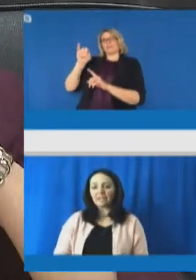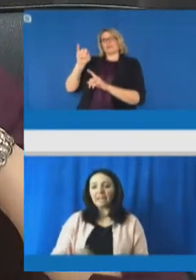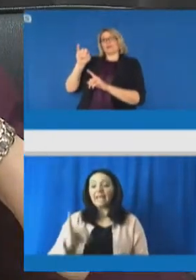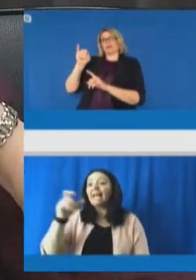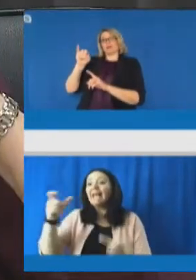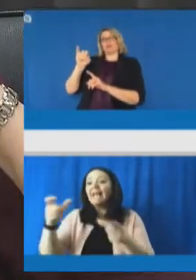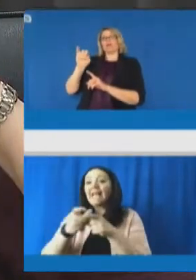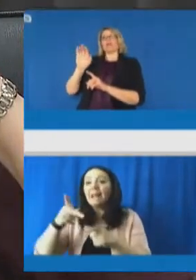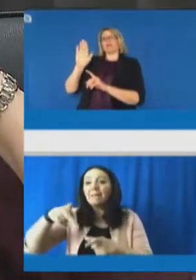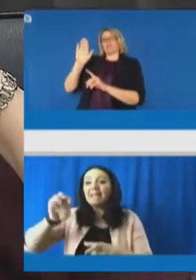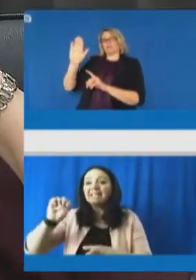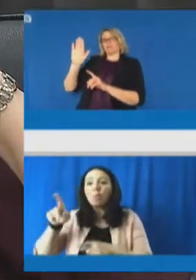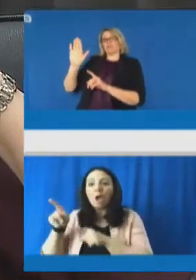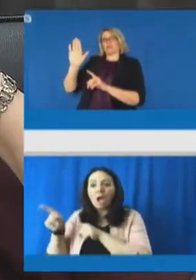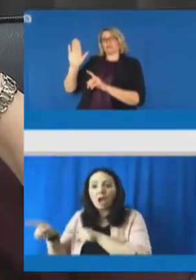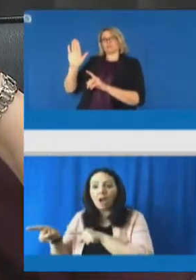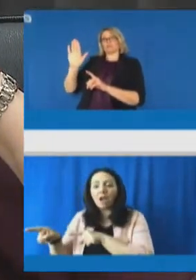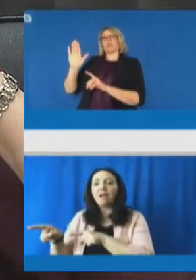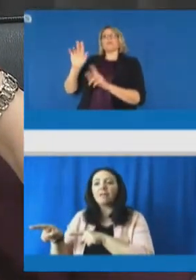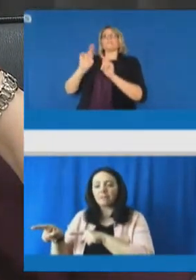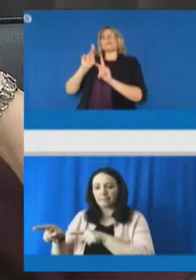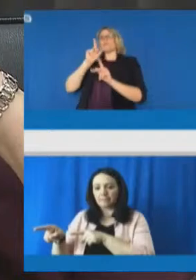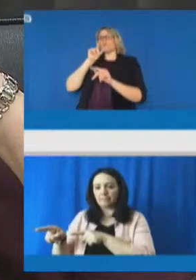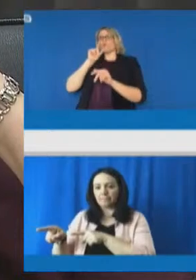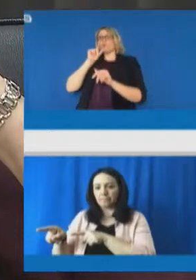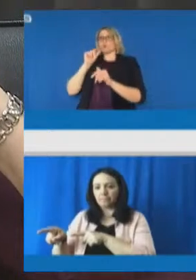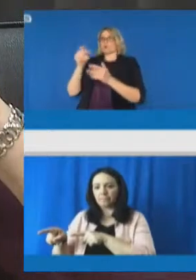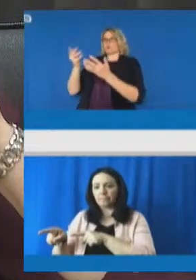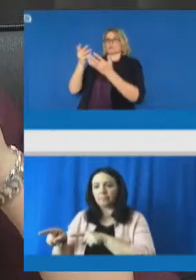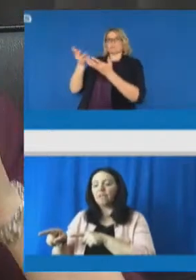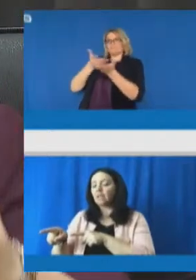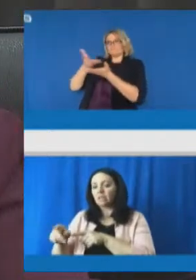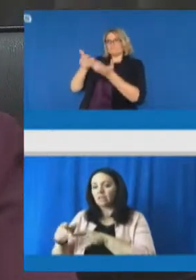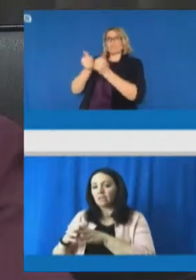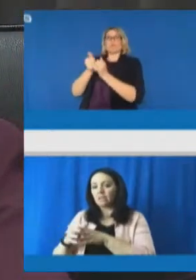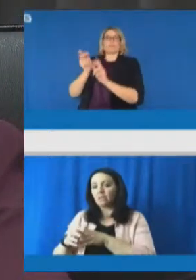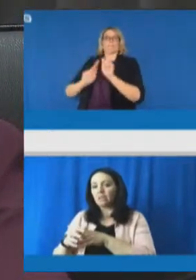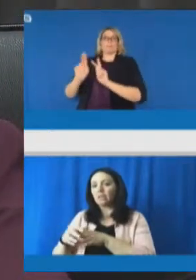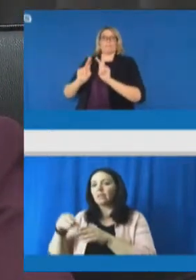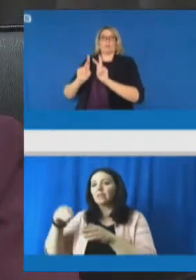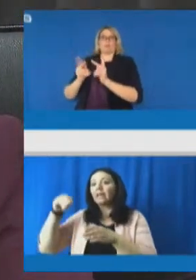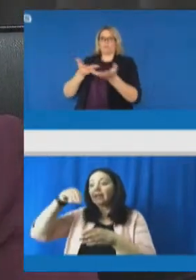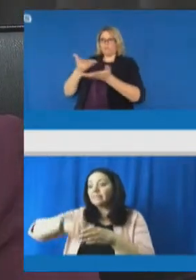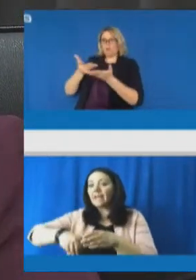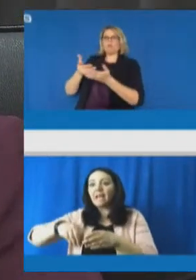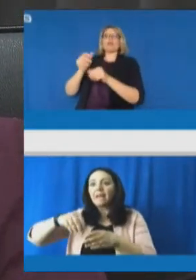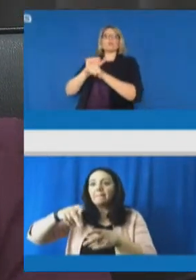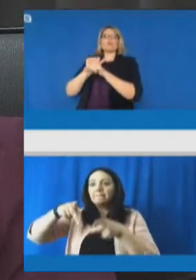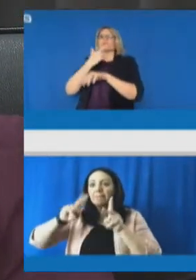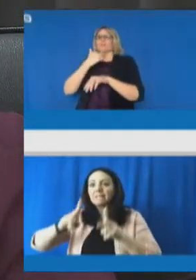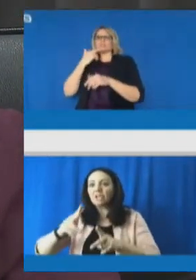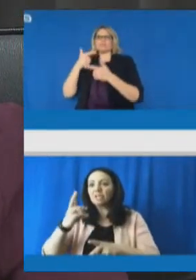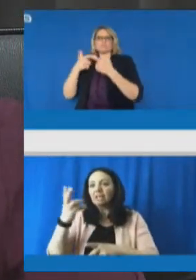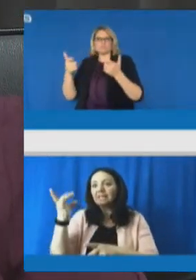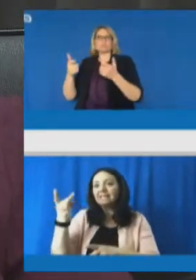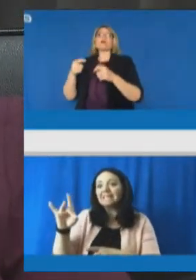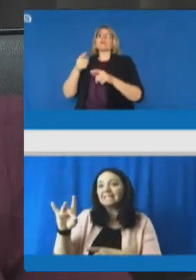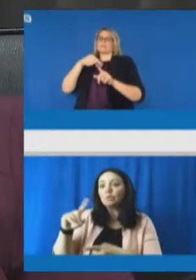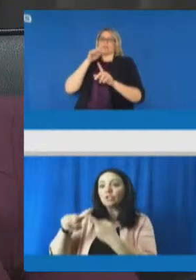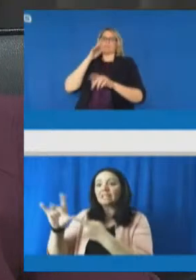I see on the plan graphic that people with complex medical conditions will be vaccinated